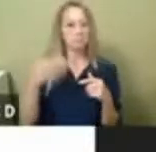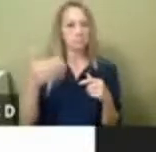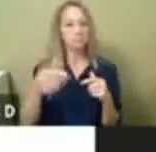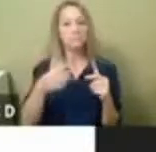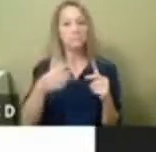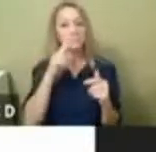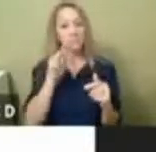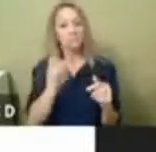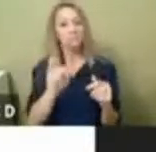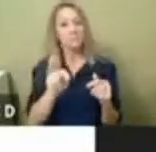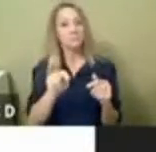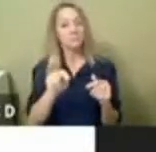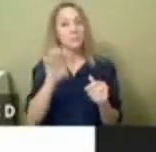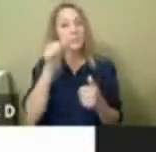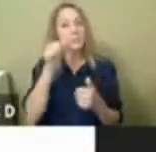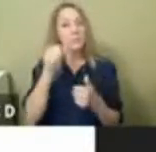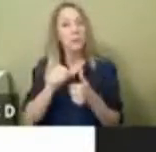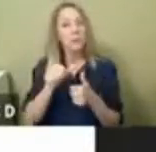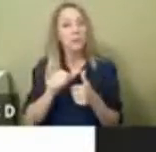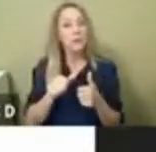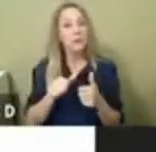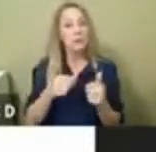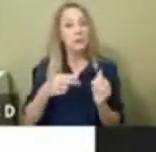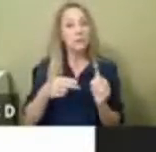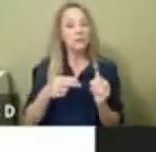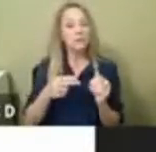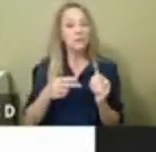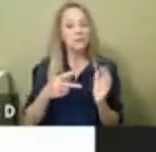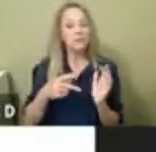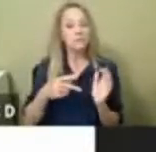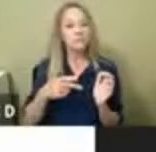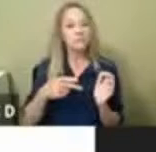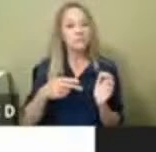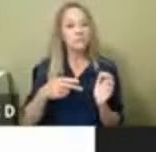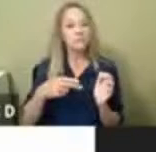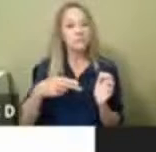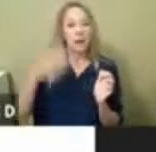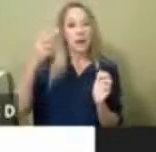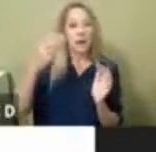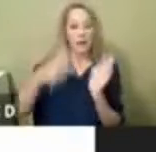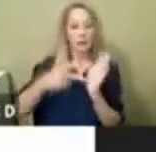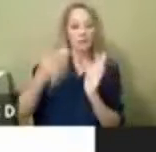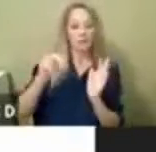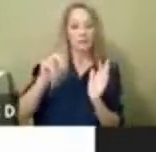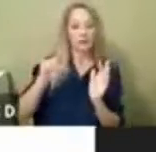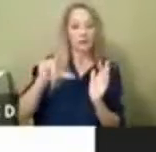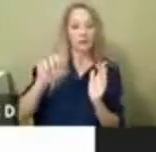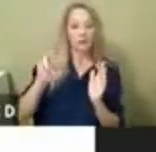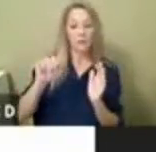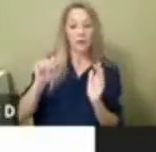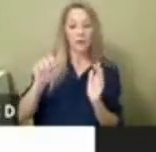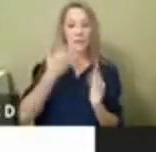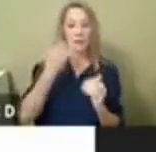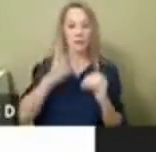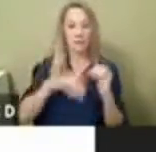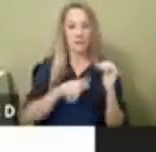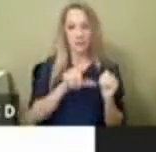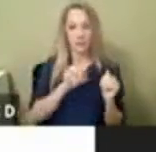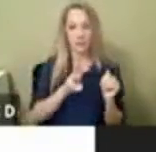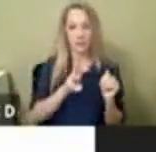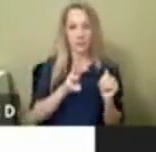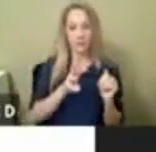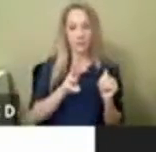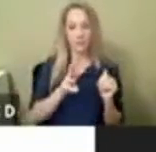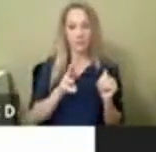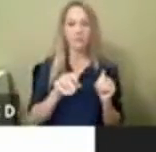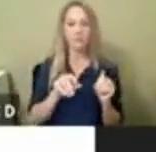notice, so remember, a higher doubling rate is better than a lower doubling rate. And so in metros with mask mandates, the